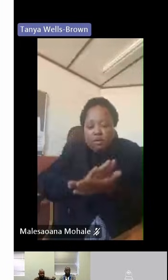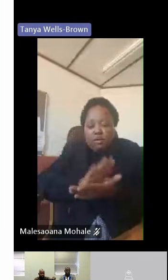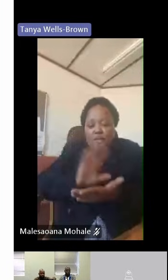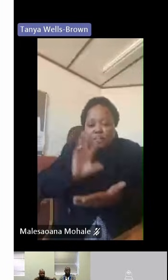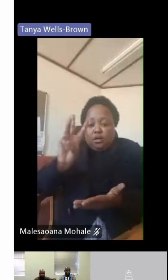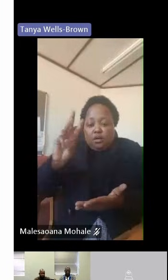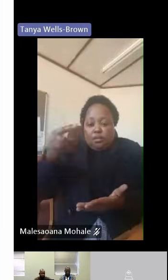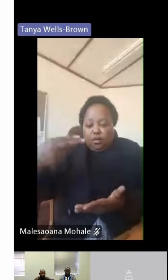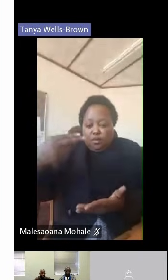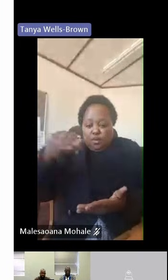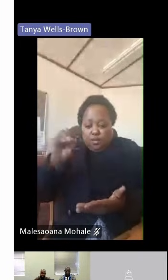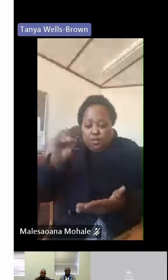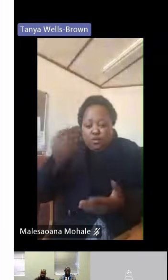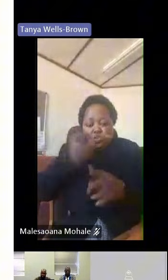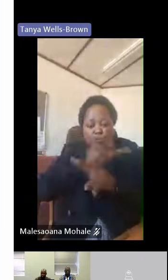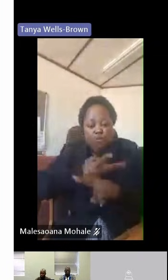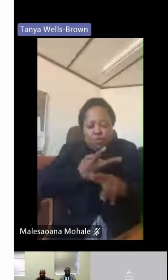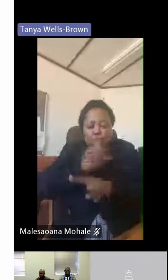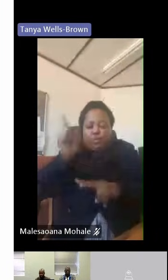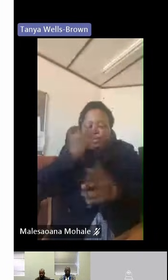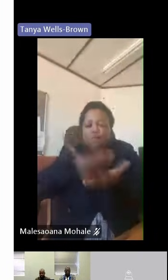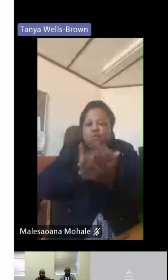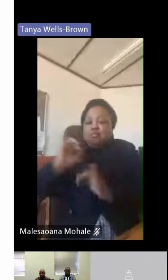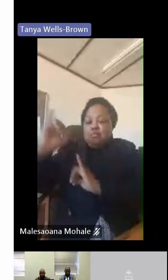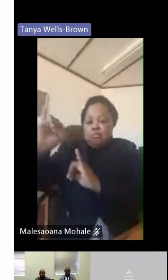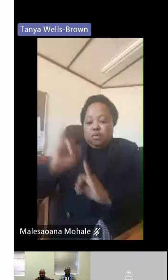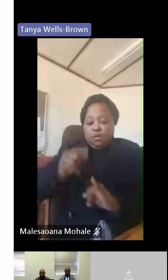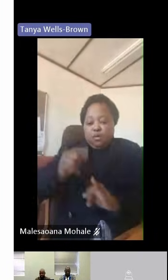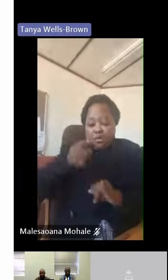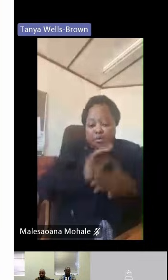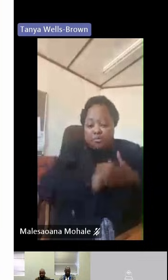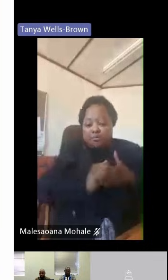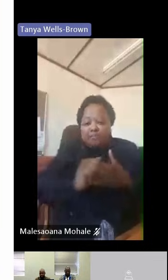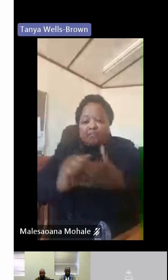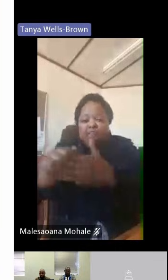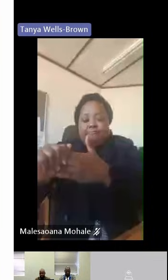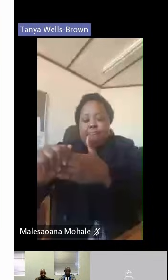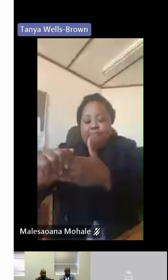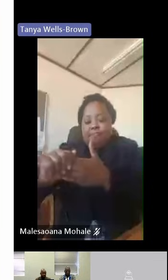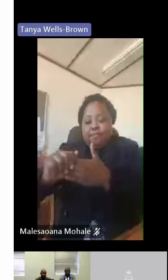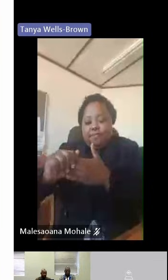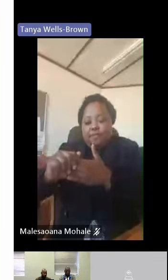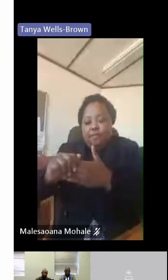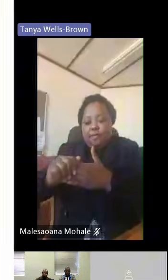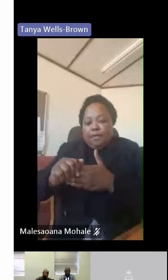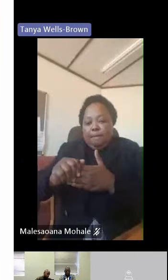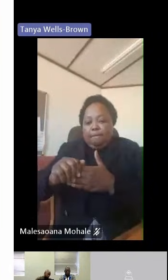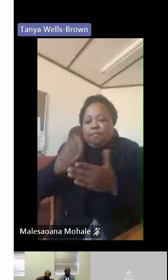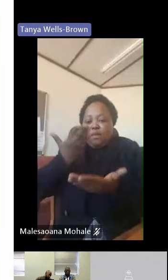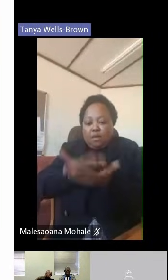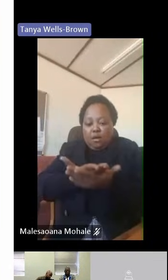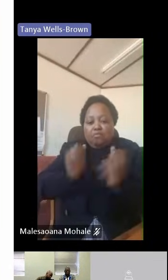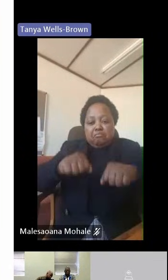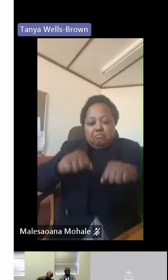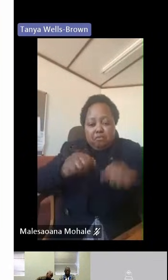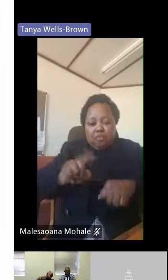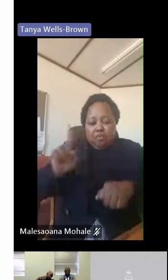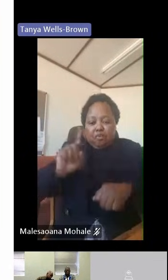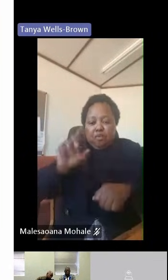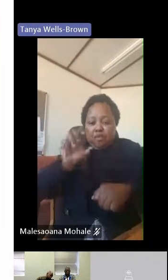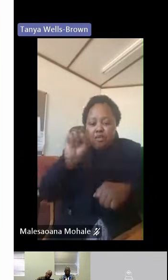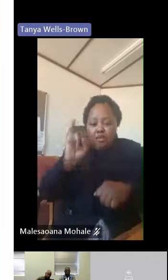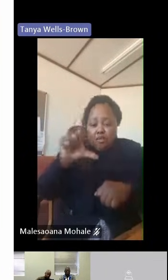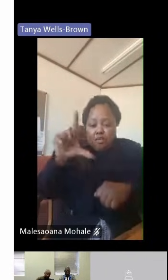just introducing this guidance still enabled those silo processes. So they really focused